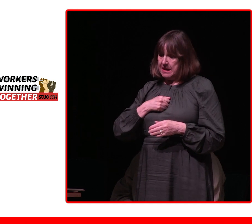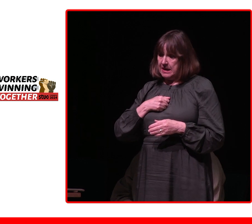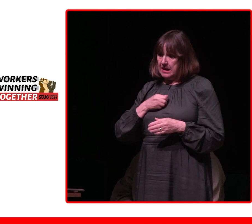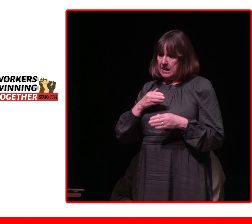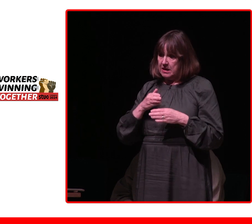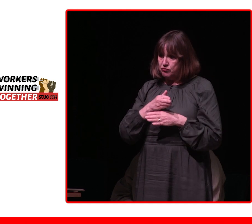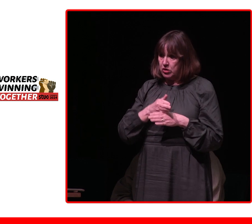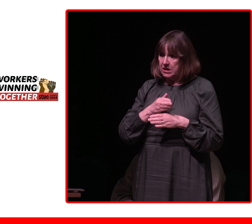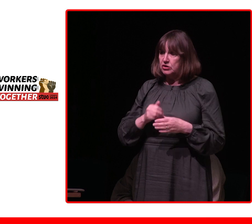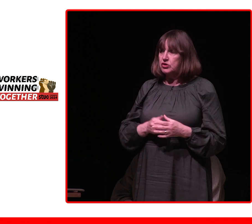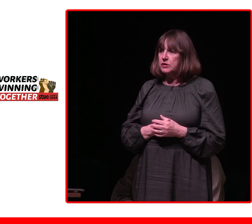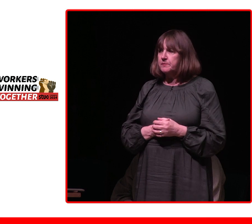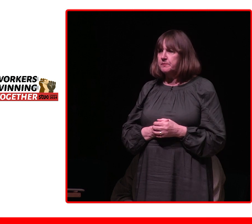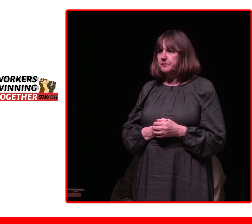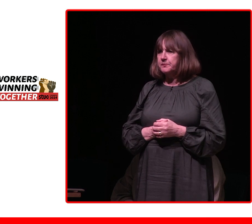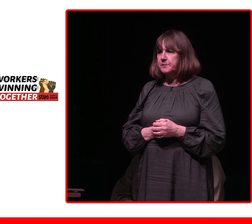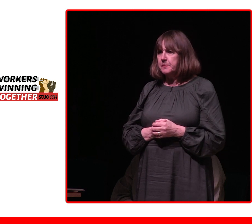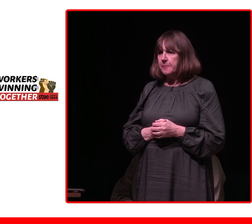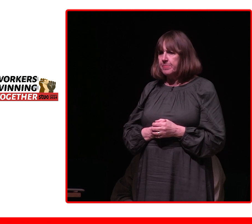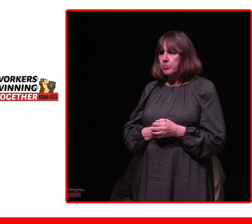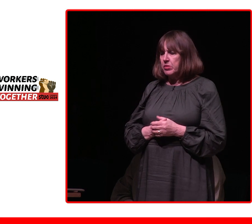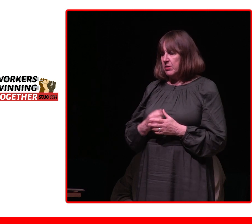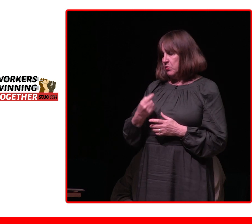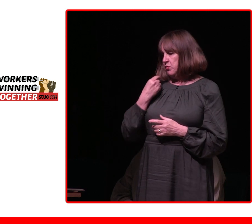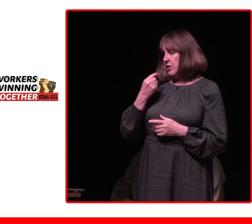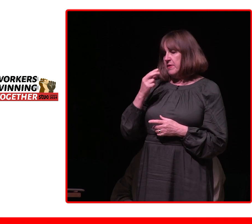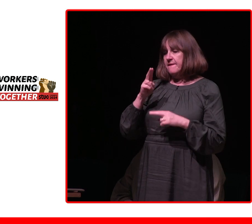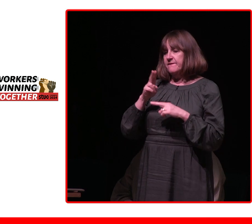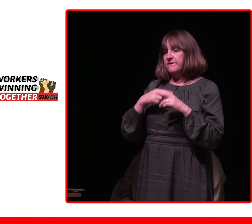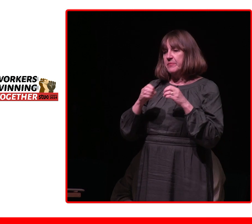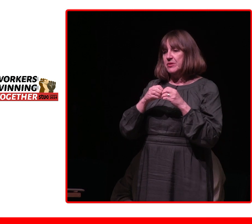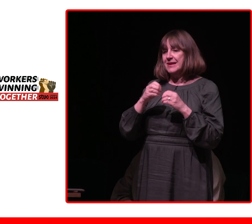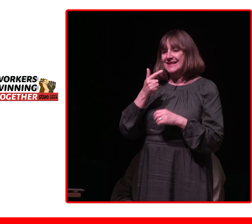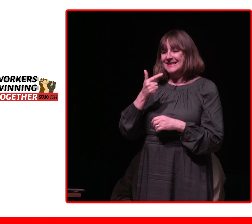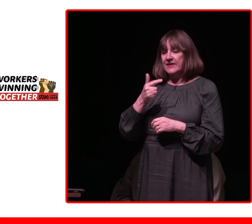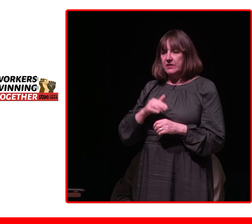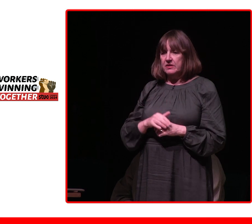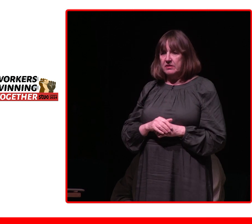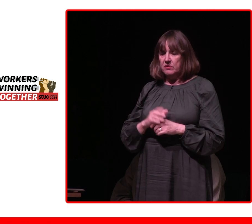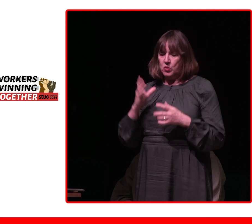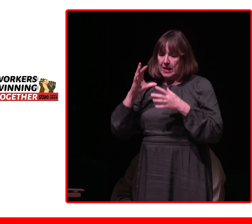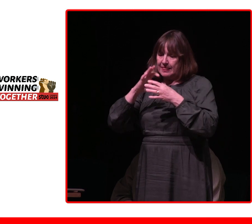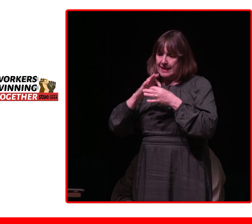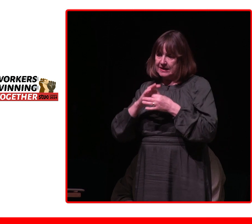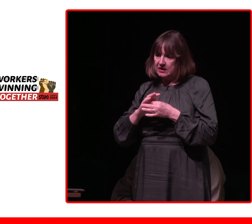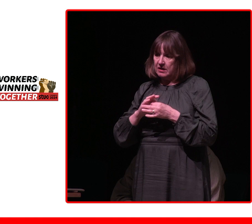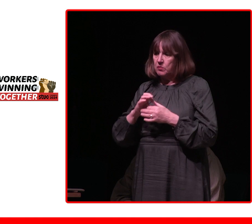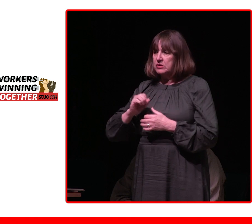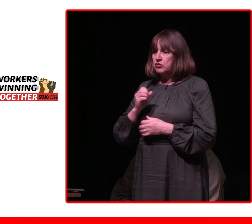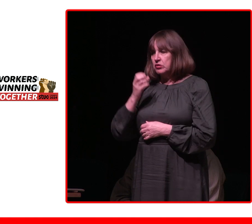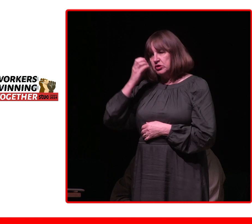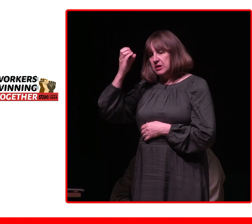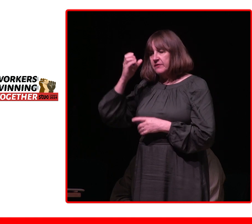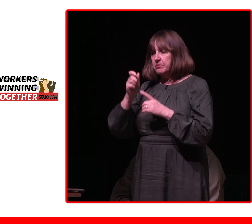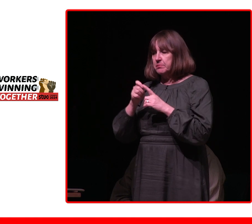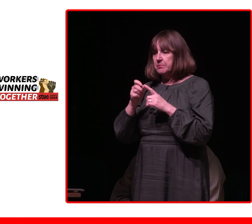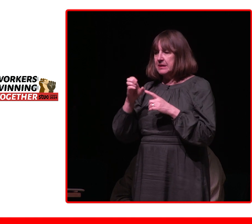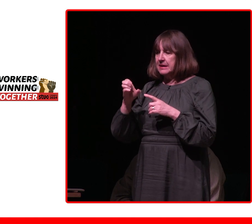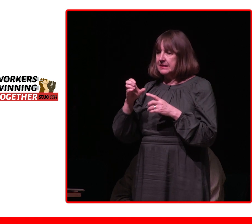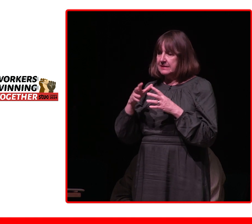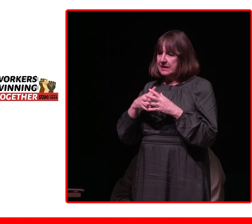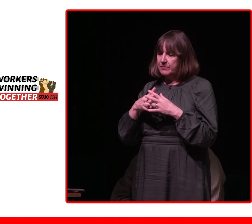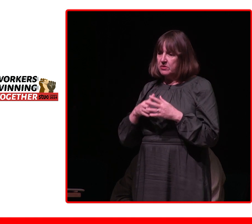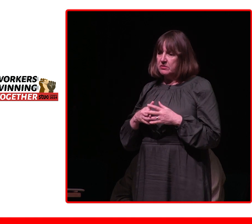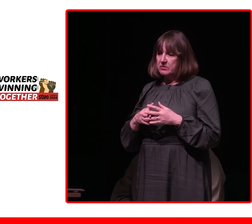Lothian Borders DWP. On the February 7th, we linked up with Scottish Government PCS members to stand in